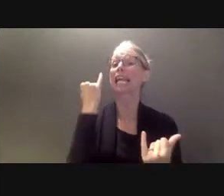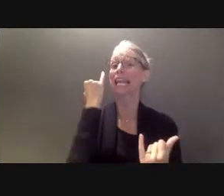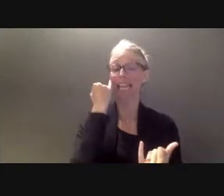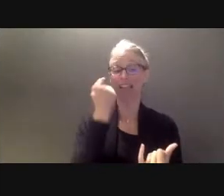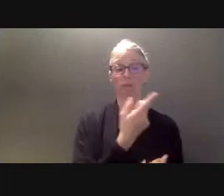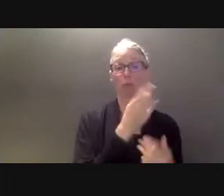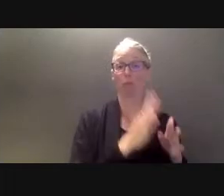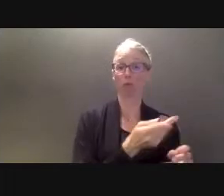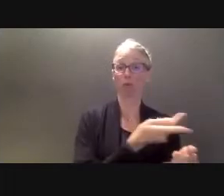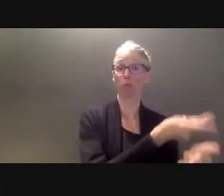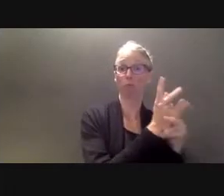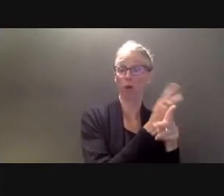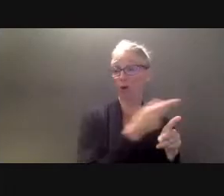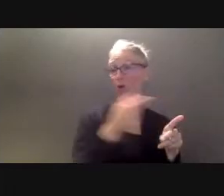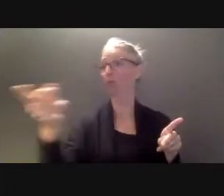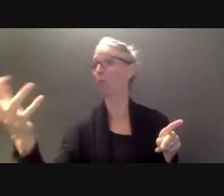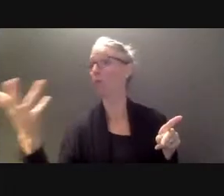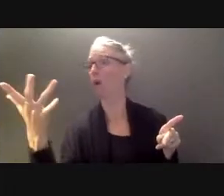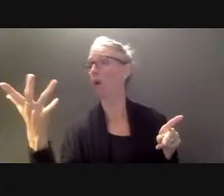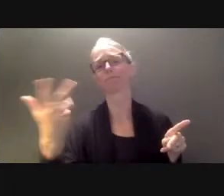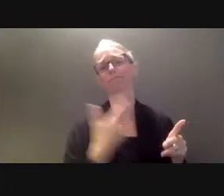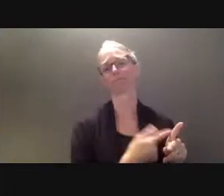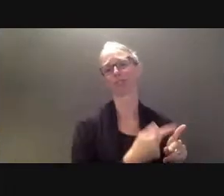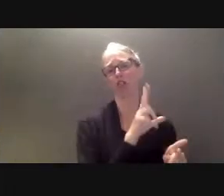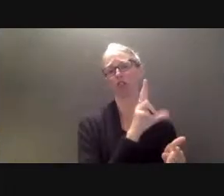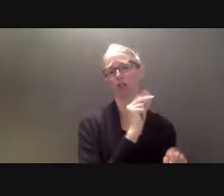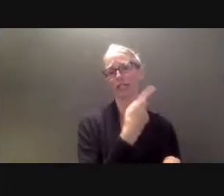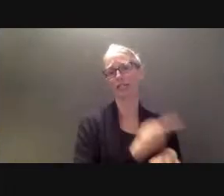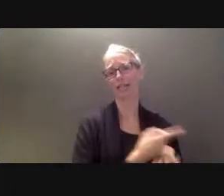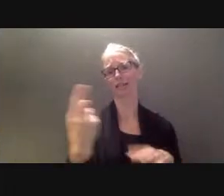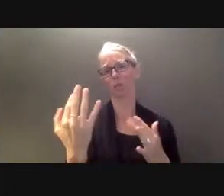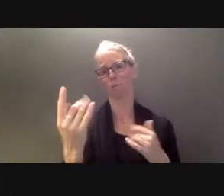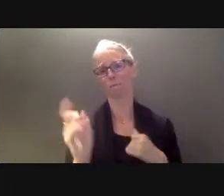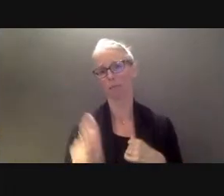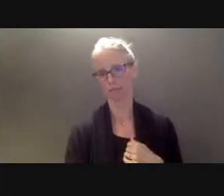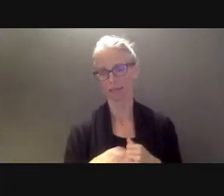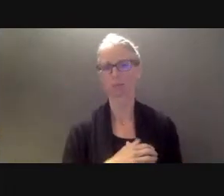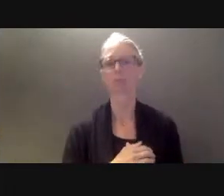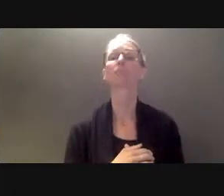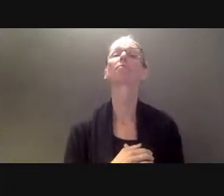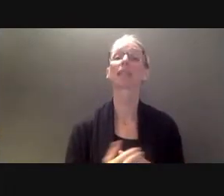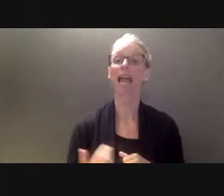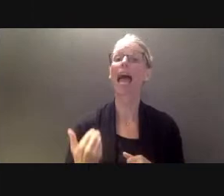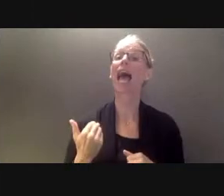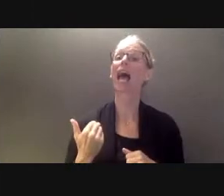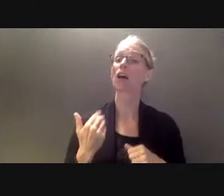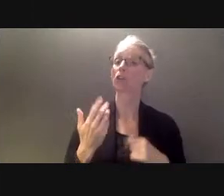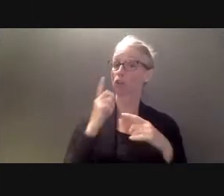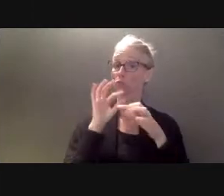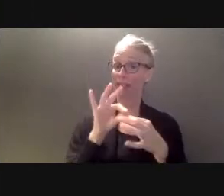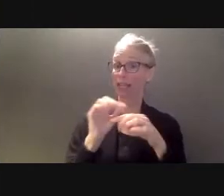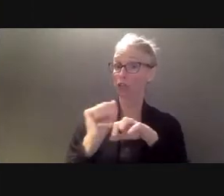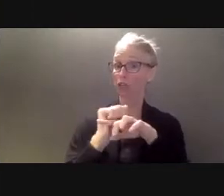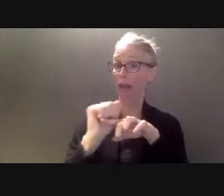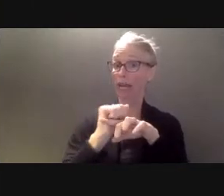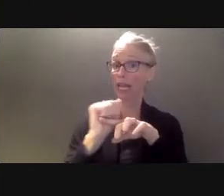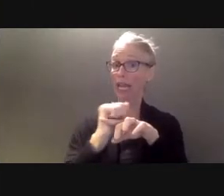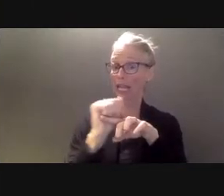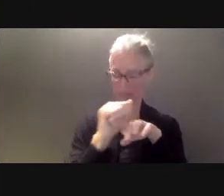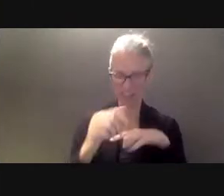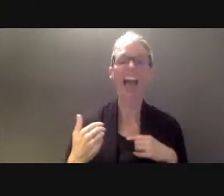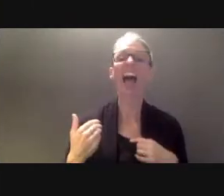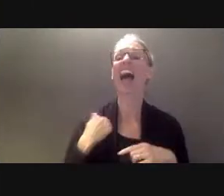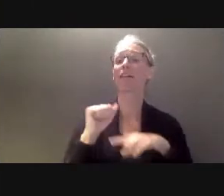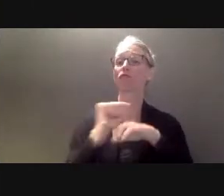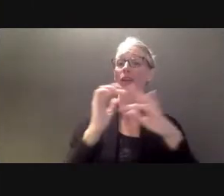use the equipment. We have people in both the Missoula and Billings offices that can do either trainings online, or you can come into the